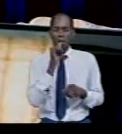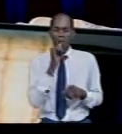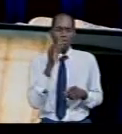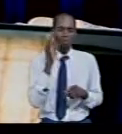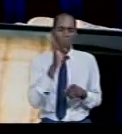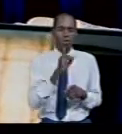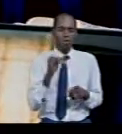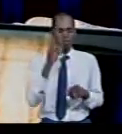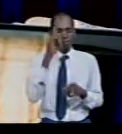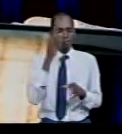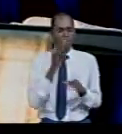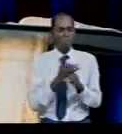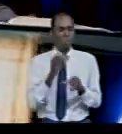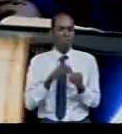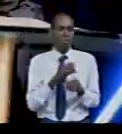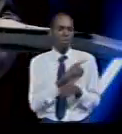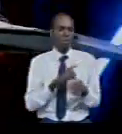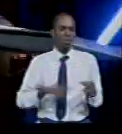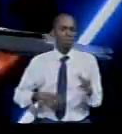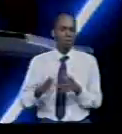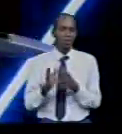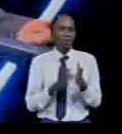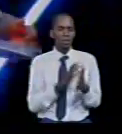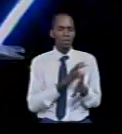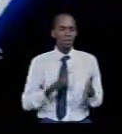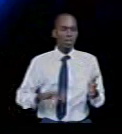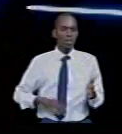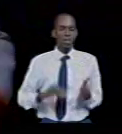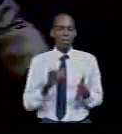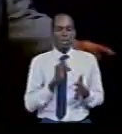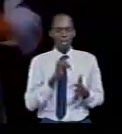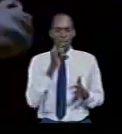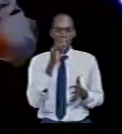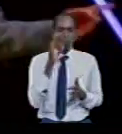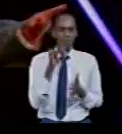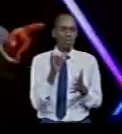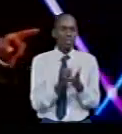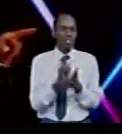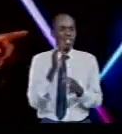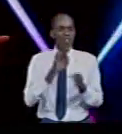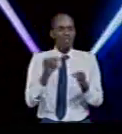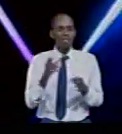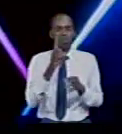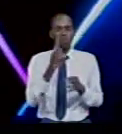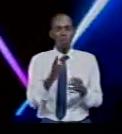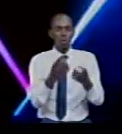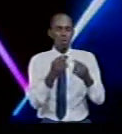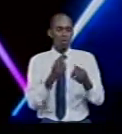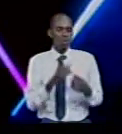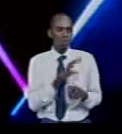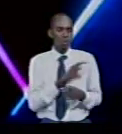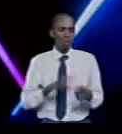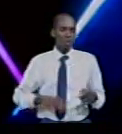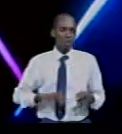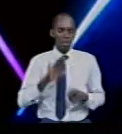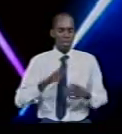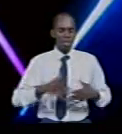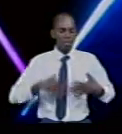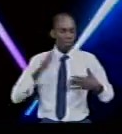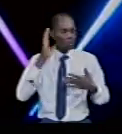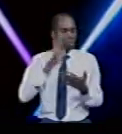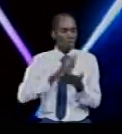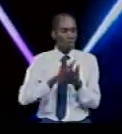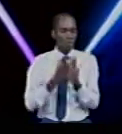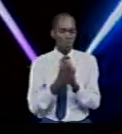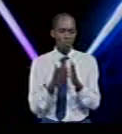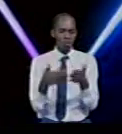Jesus Christ. Is that right? I'm preaching that if any man comes to Christ, his life will become totally new. And the things